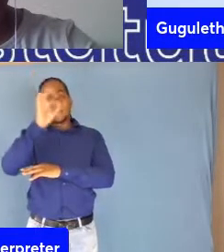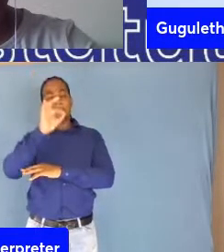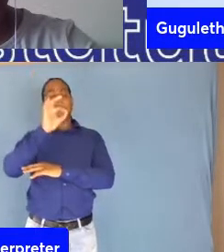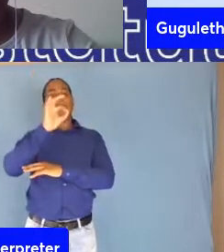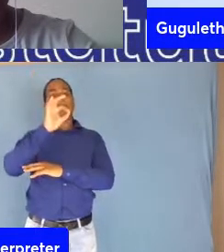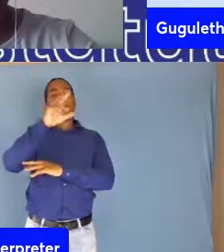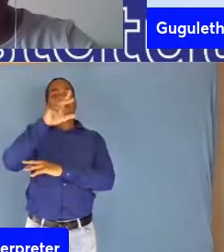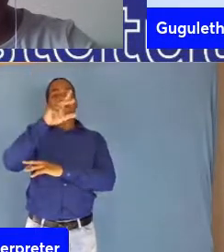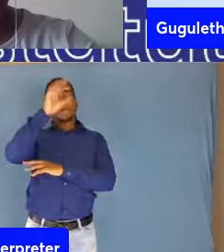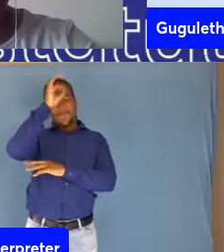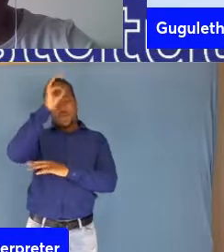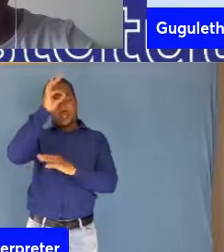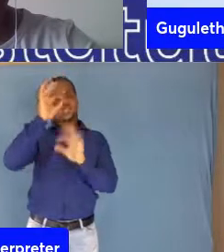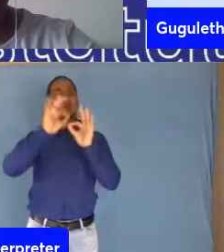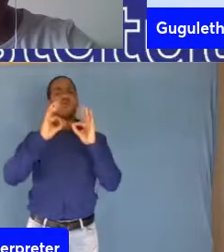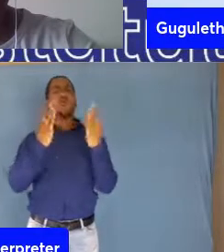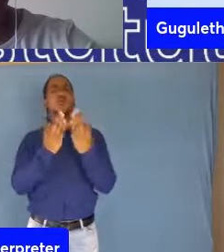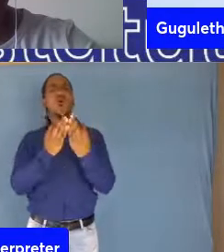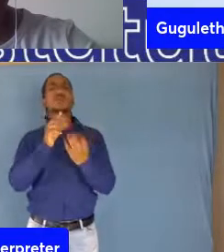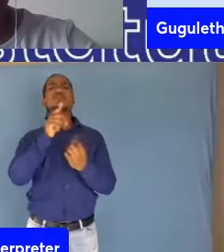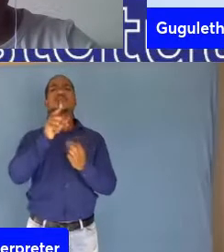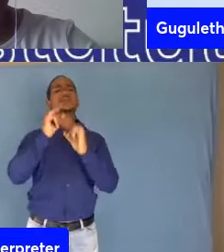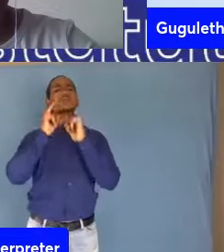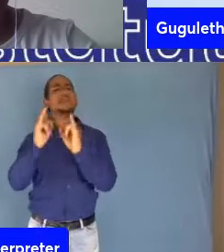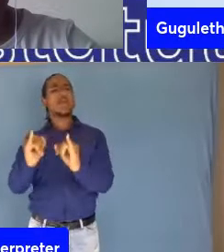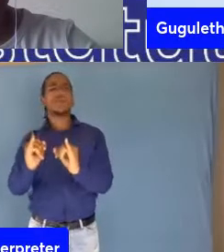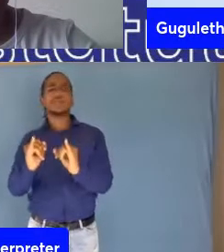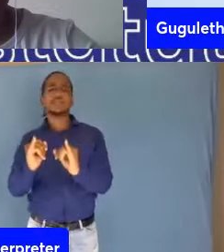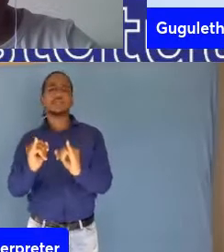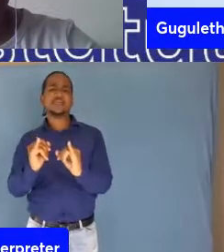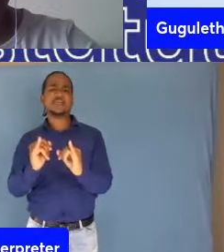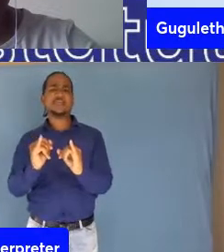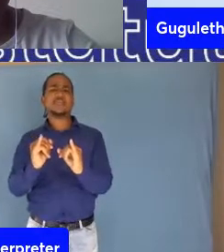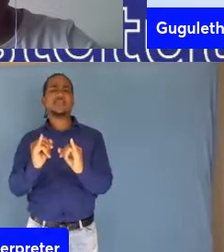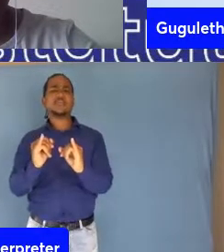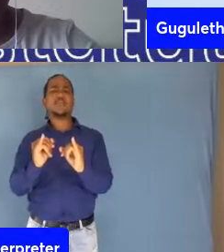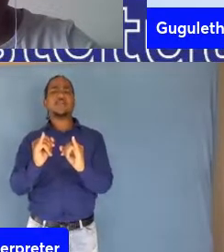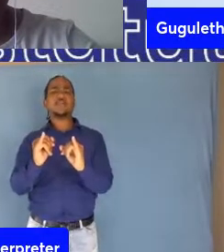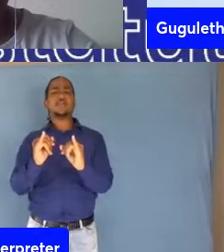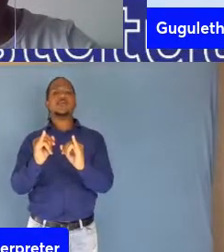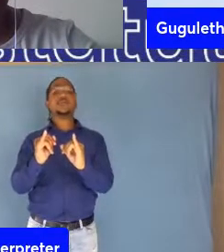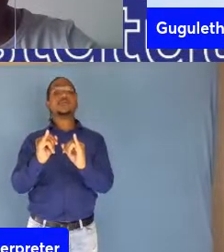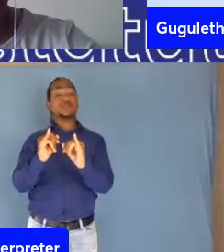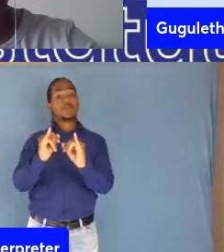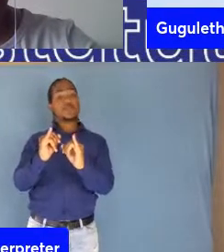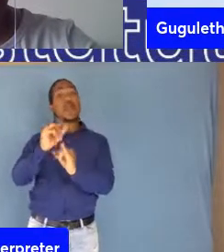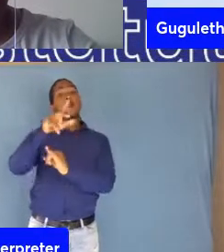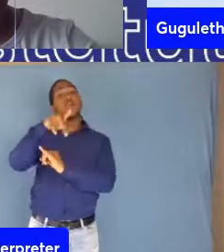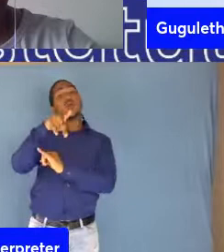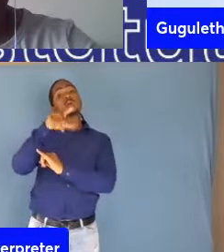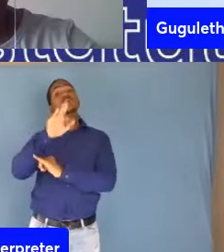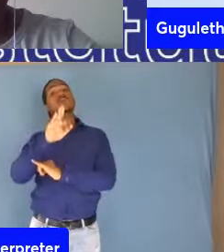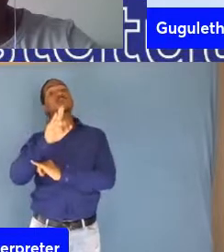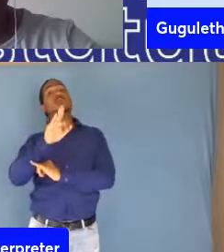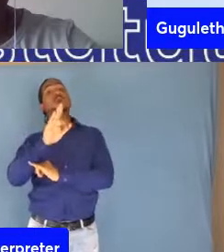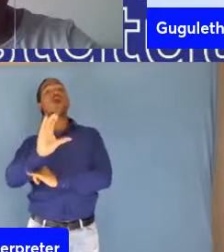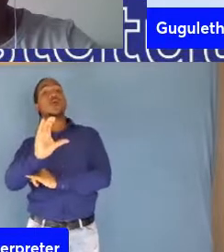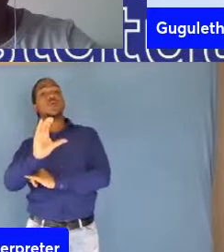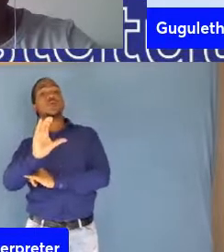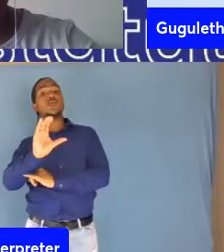which is not necessarily a bad thing, but those police forums, they've actually been